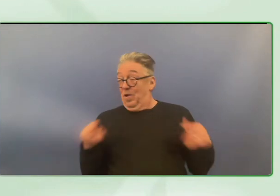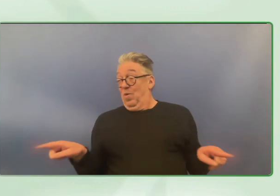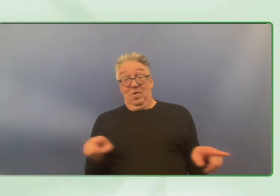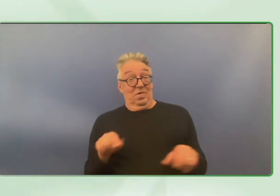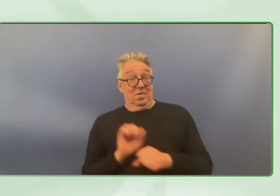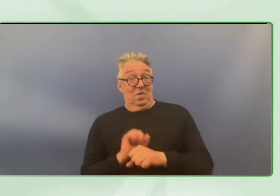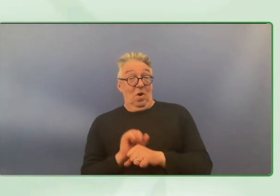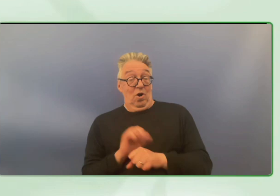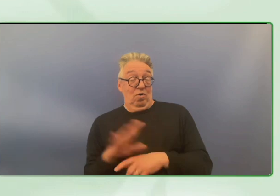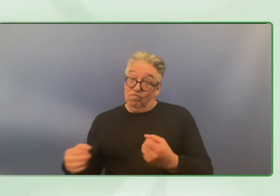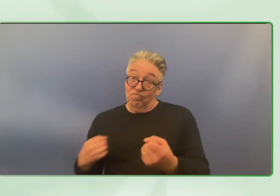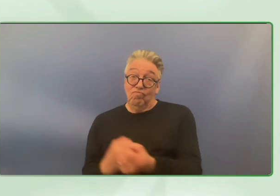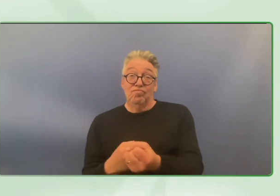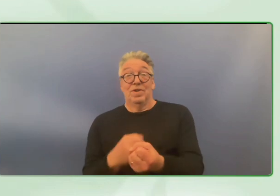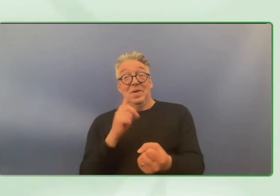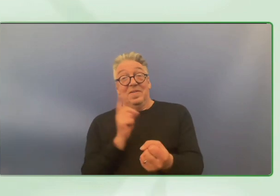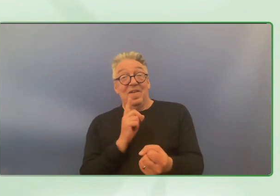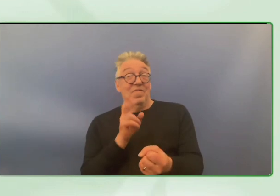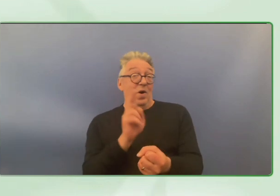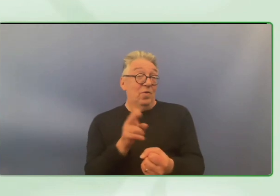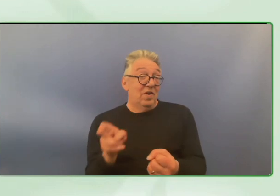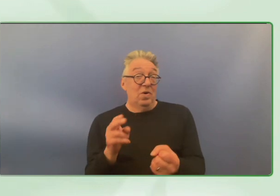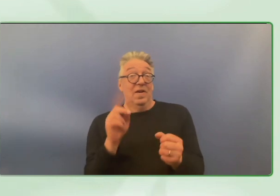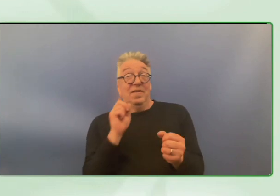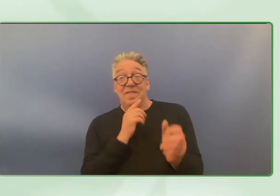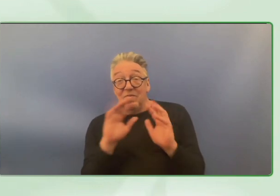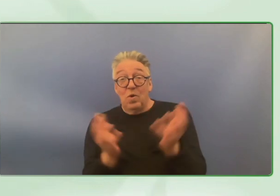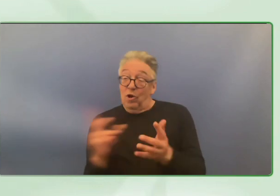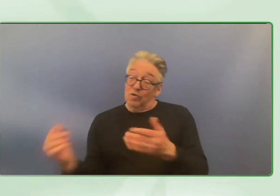and hard of hearing community and the deaf world. So thank you.